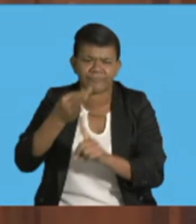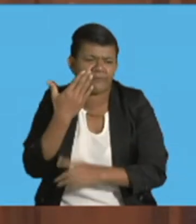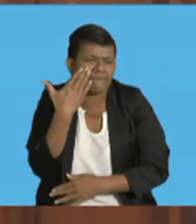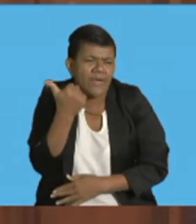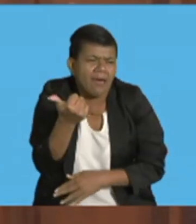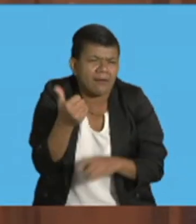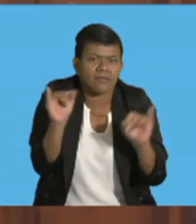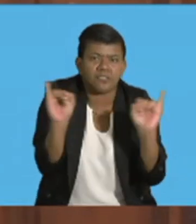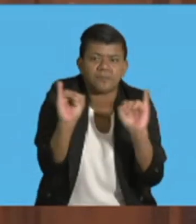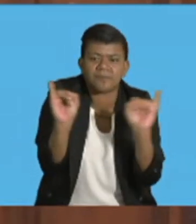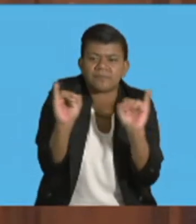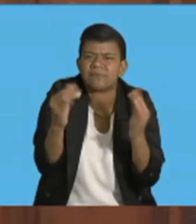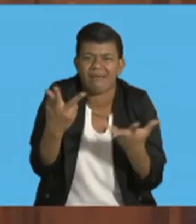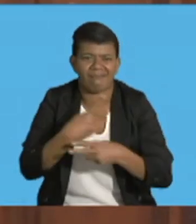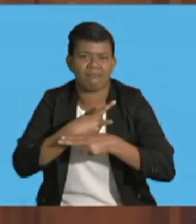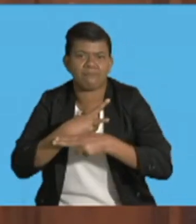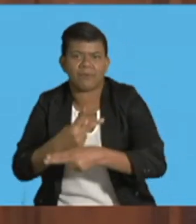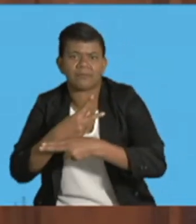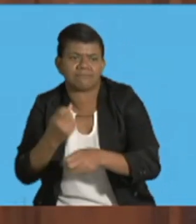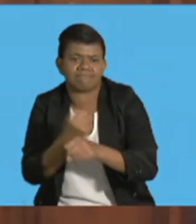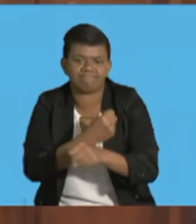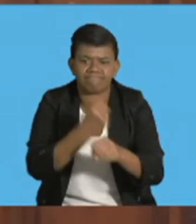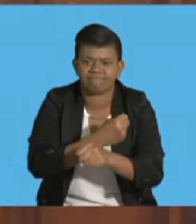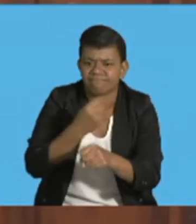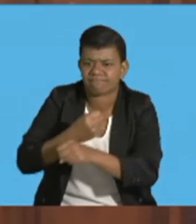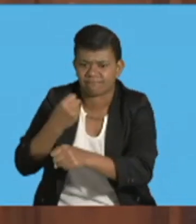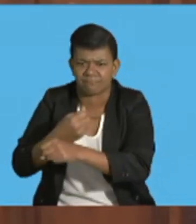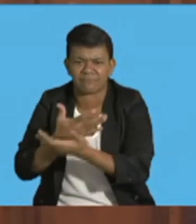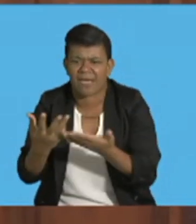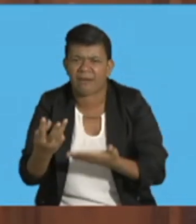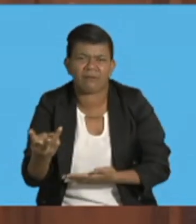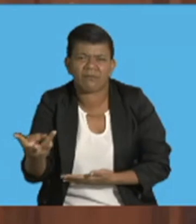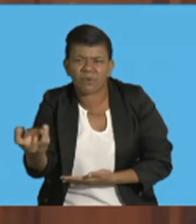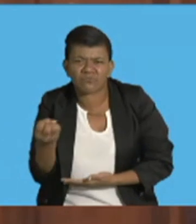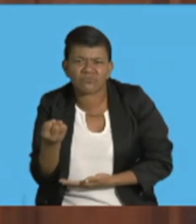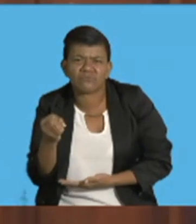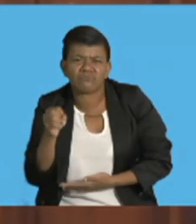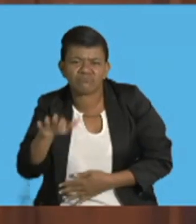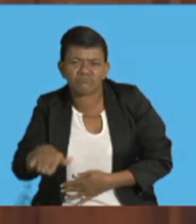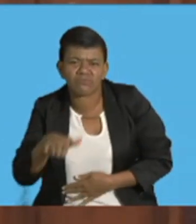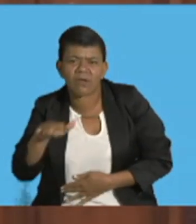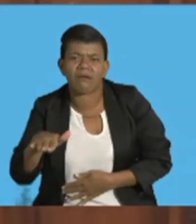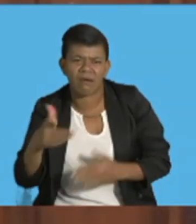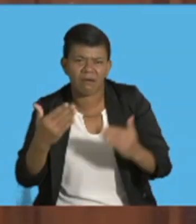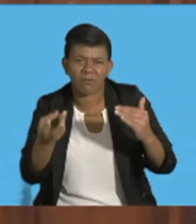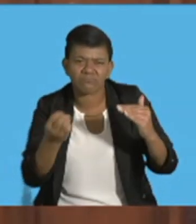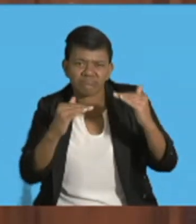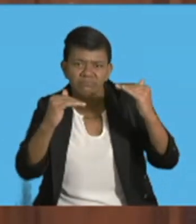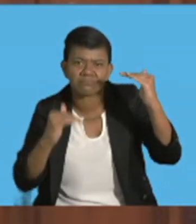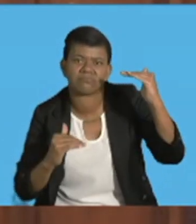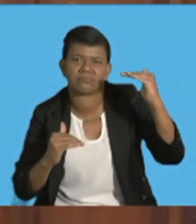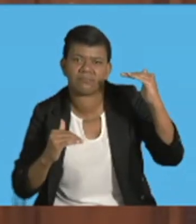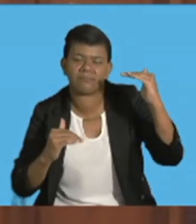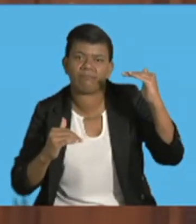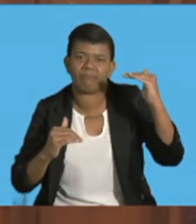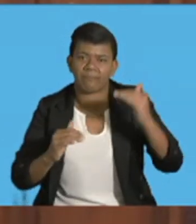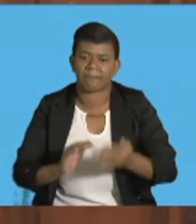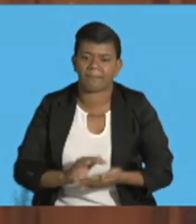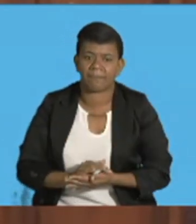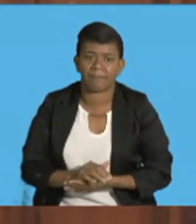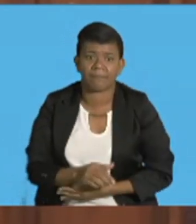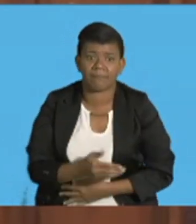world the Pacific concept of Talanoa, the process of inclusive, participatory, and transparent dialogue that takes in